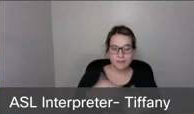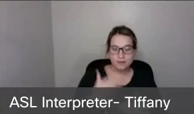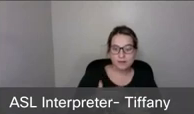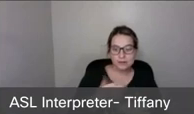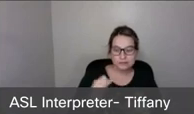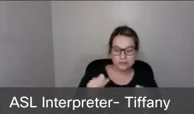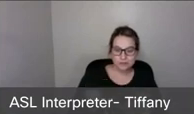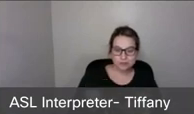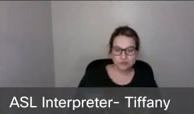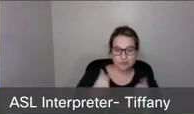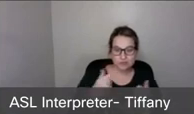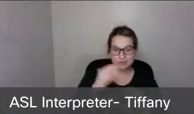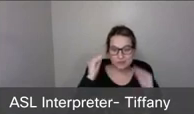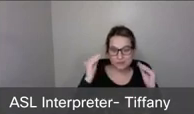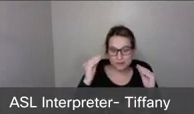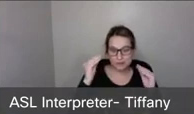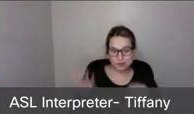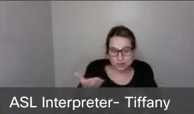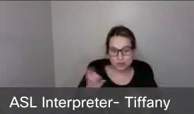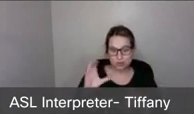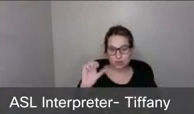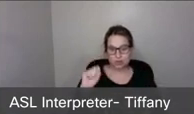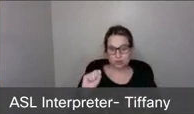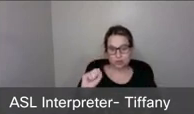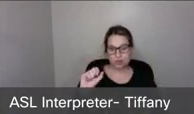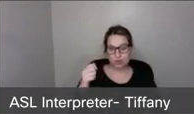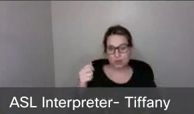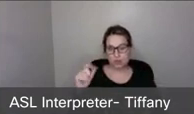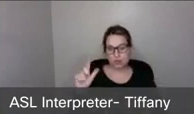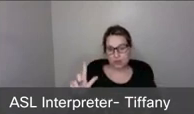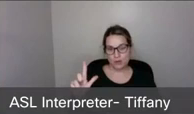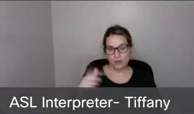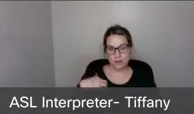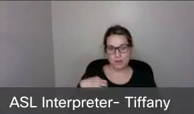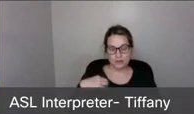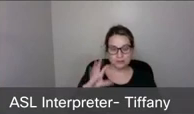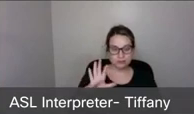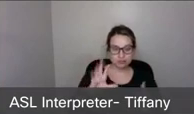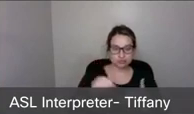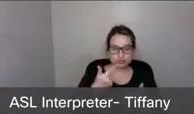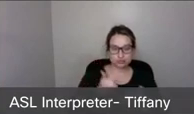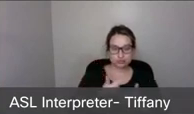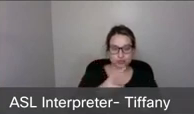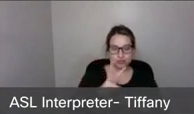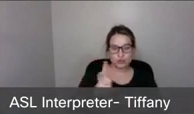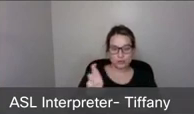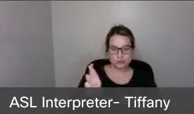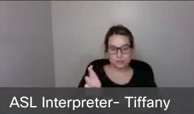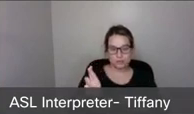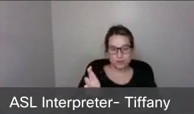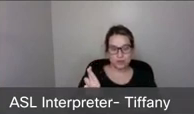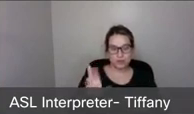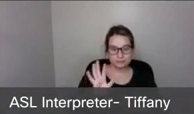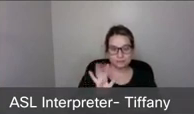here and in Cholo. My sons graduated from Altase High School in White River and are still in touch with